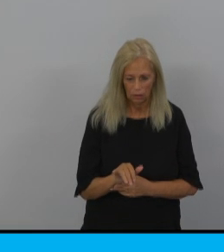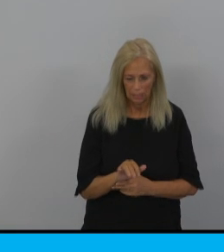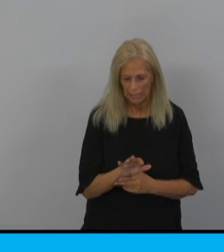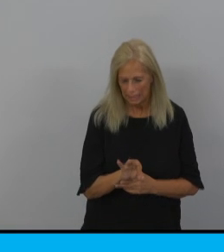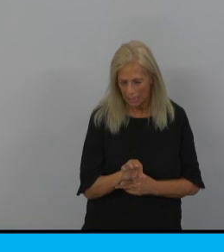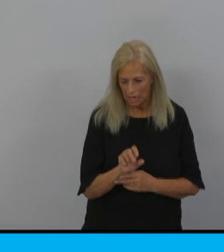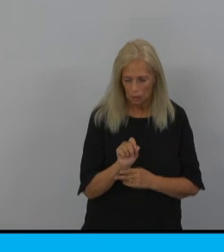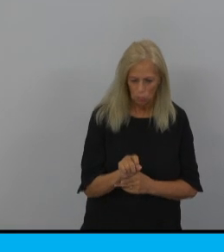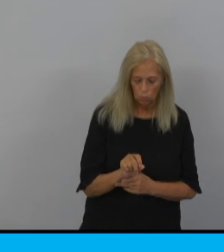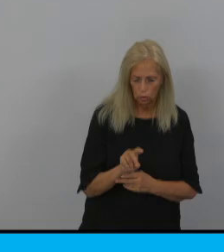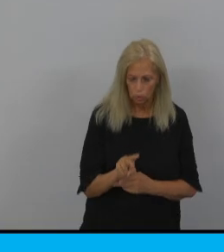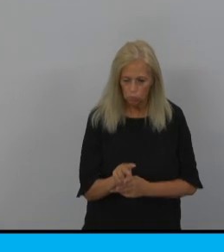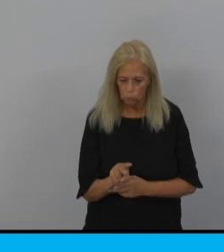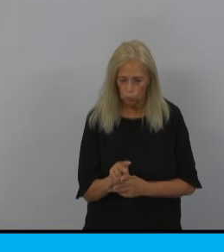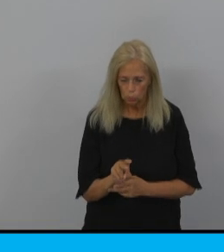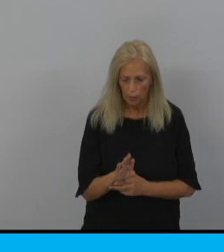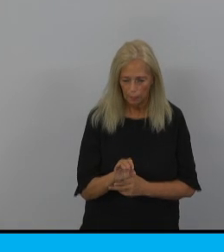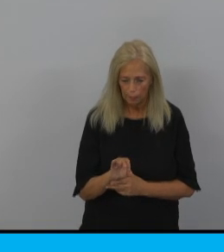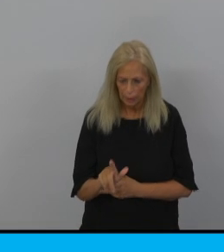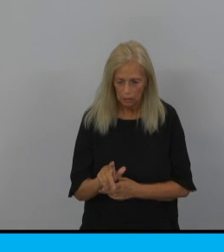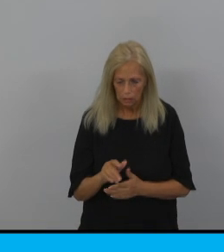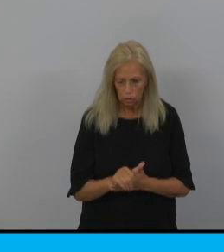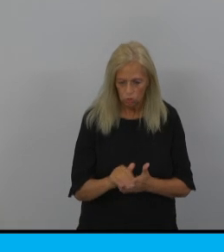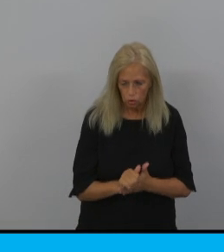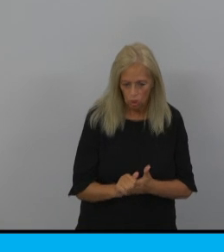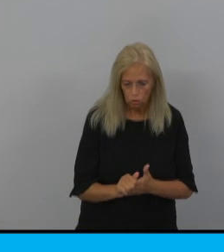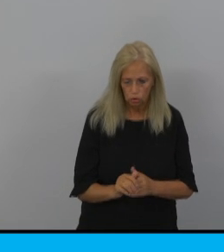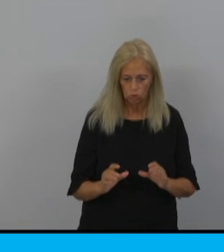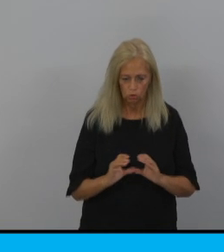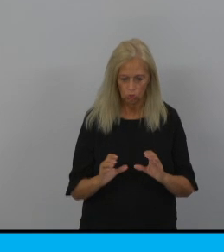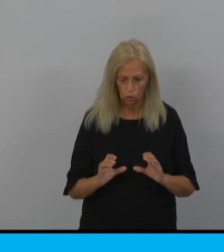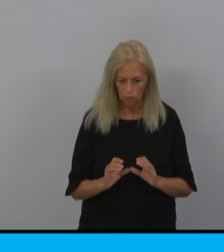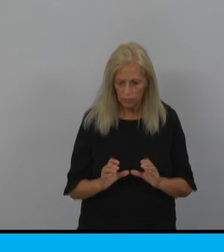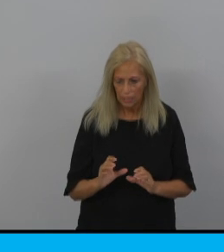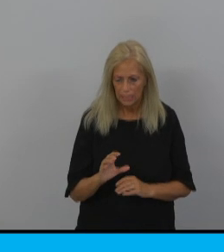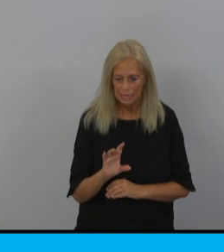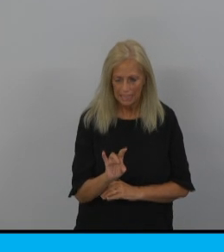$9.2 billion. That came down. Our certified values were